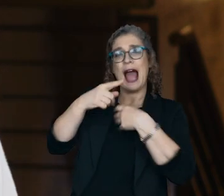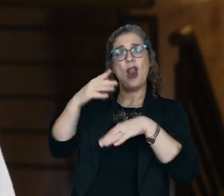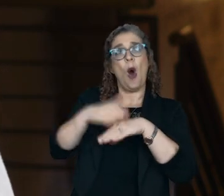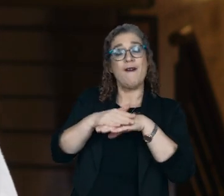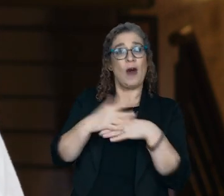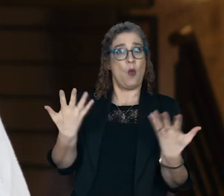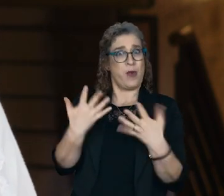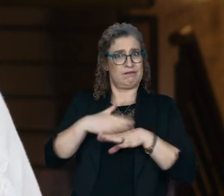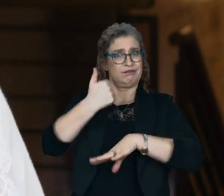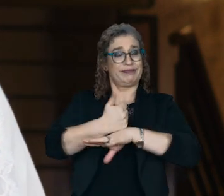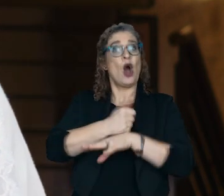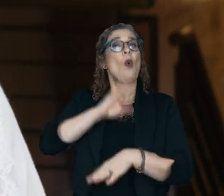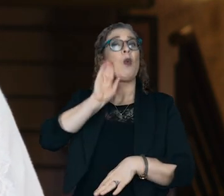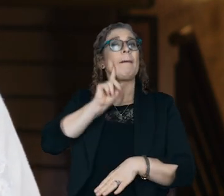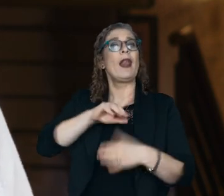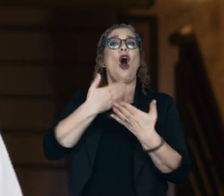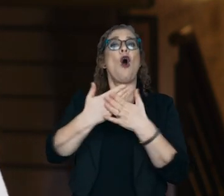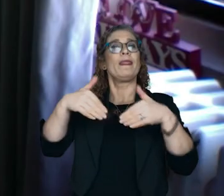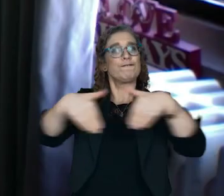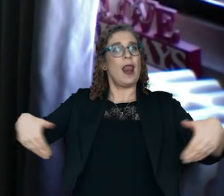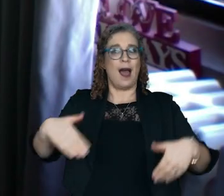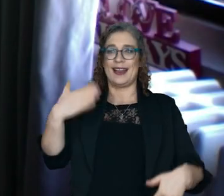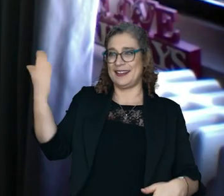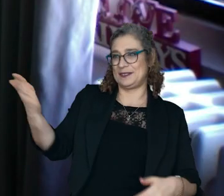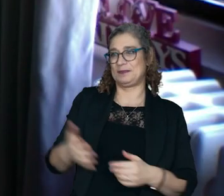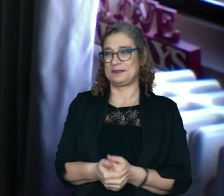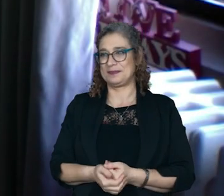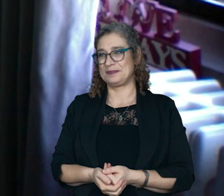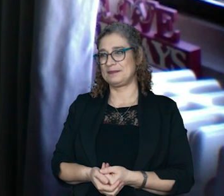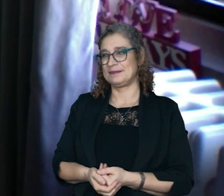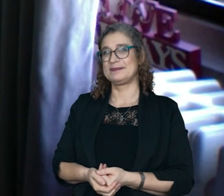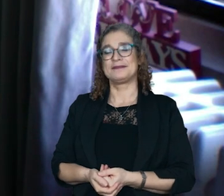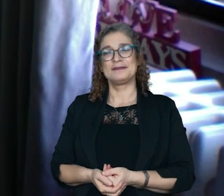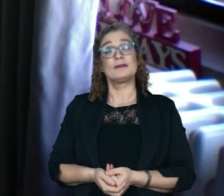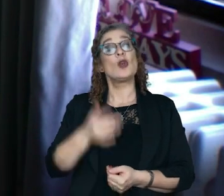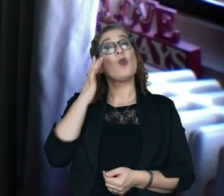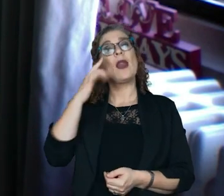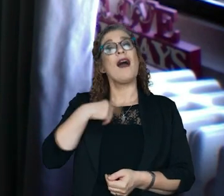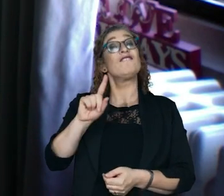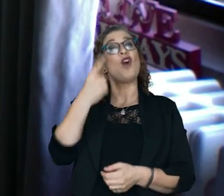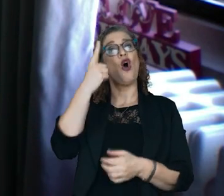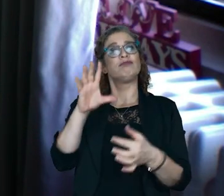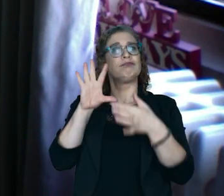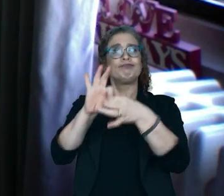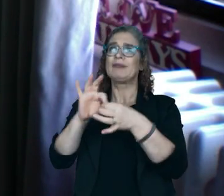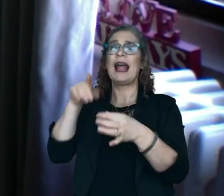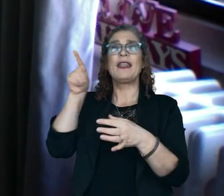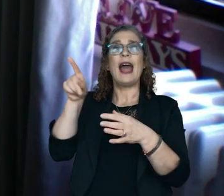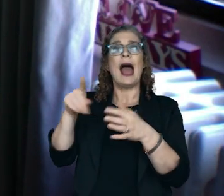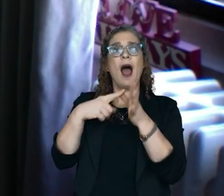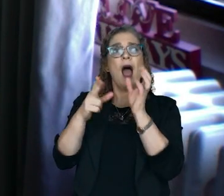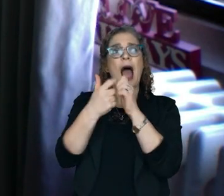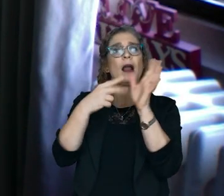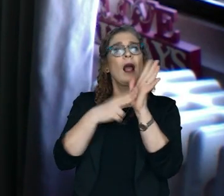line. Welcome, Caroline. In my early travels around the Anglican Communion, I met some